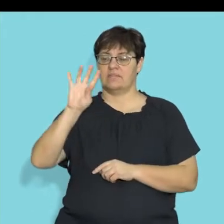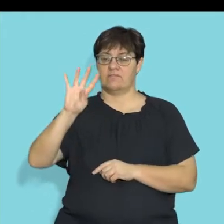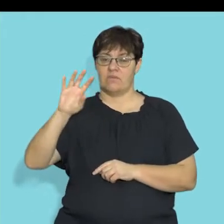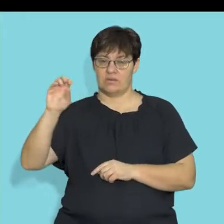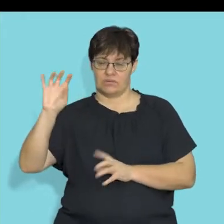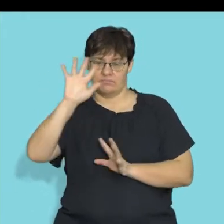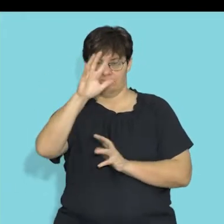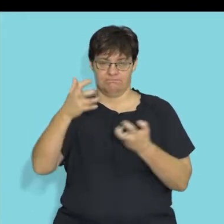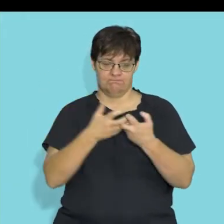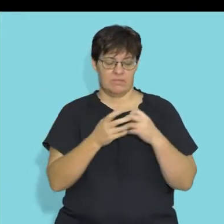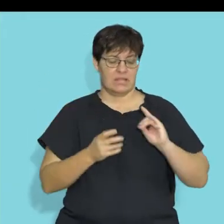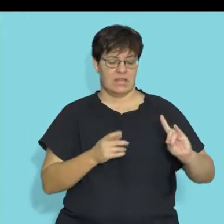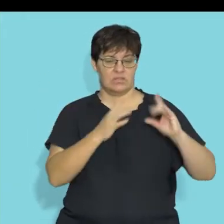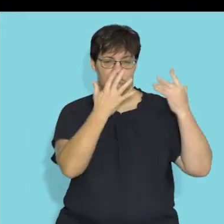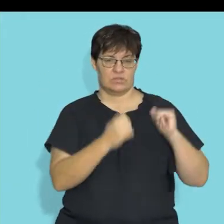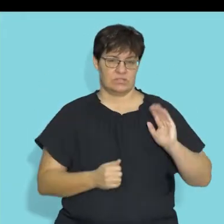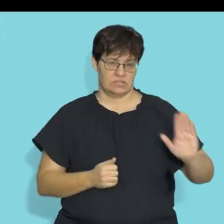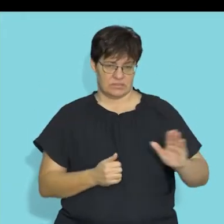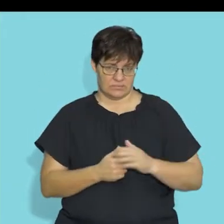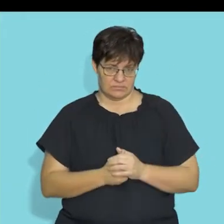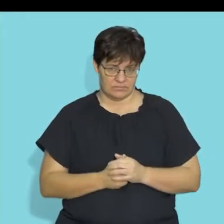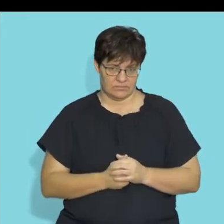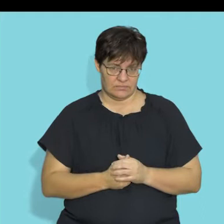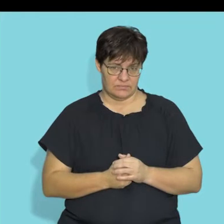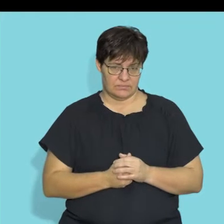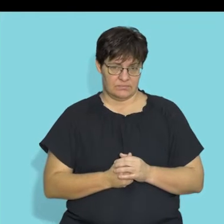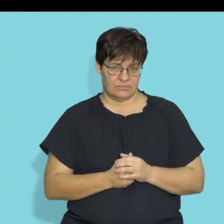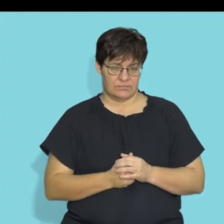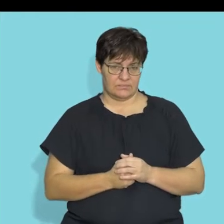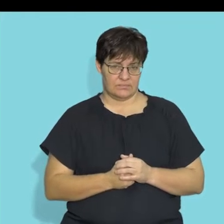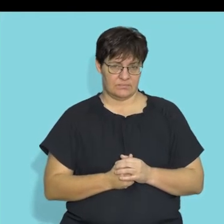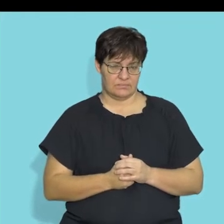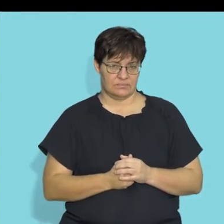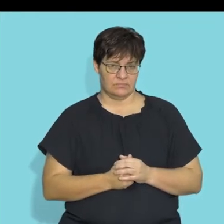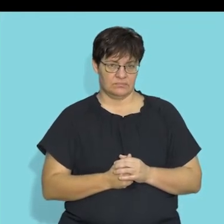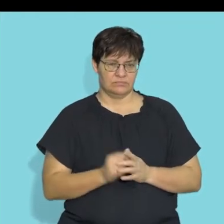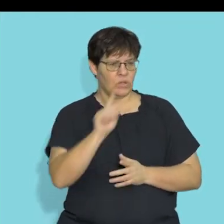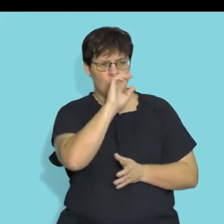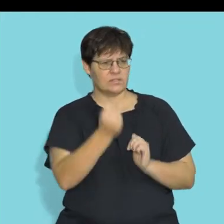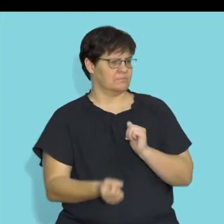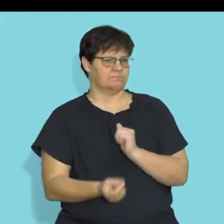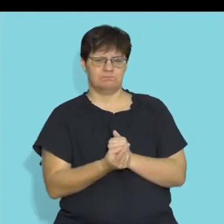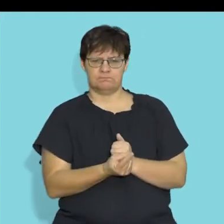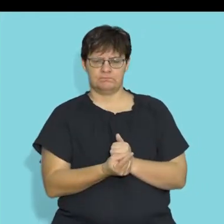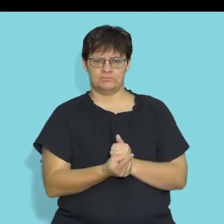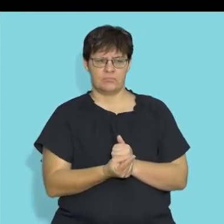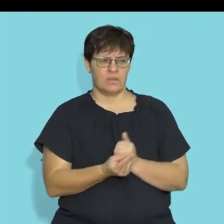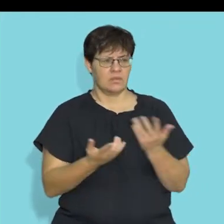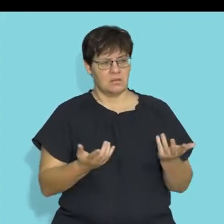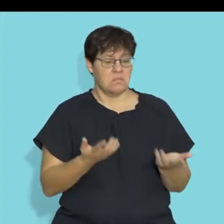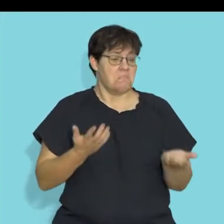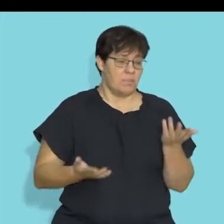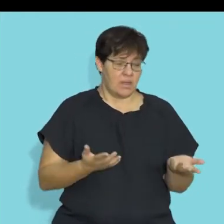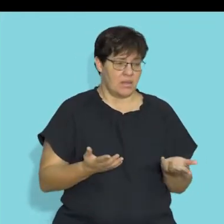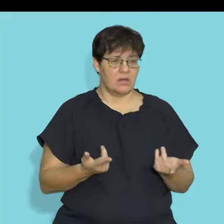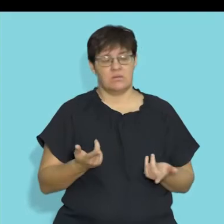38,400 is what slots into my cash budget. So a question arises now, what